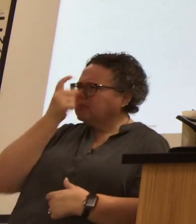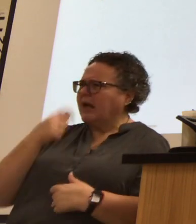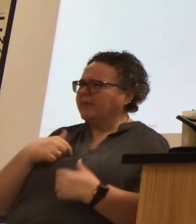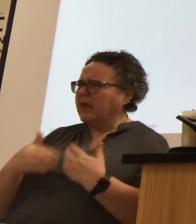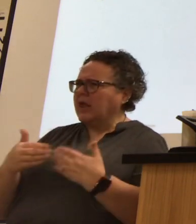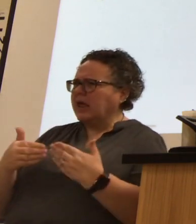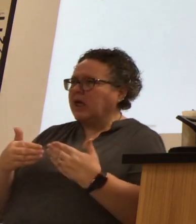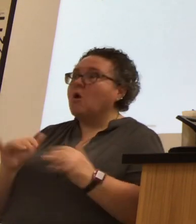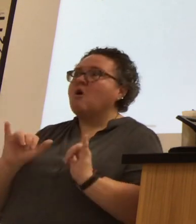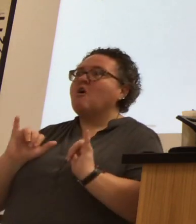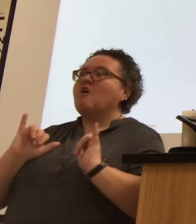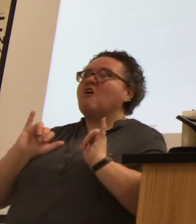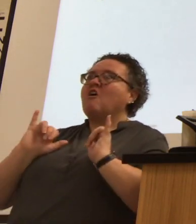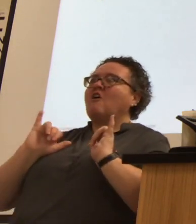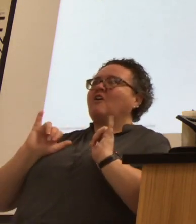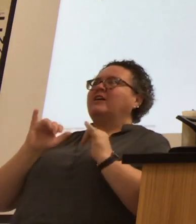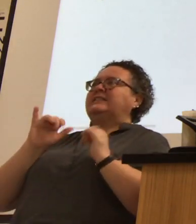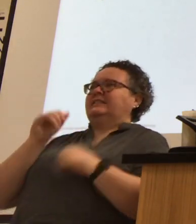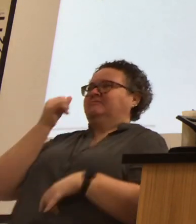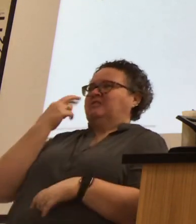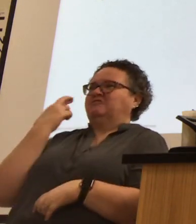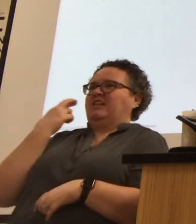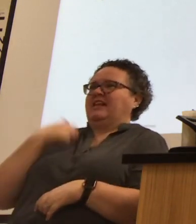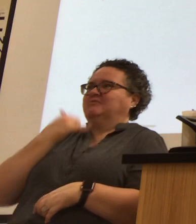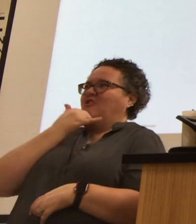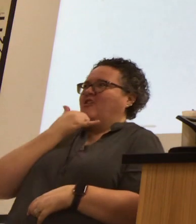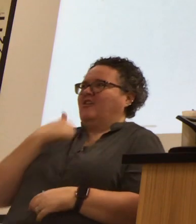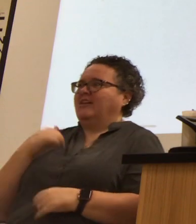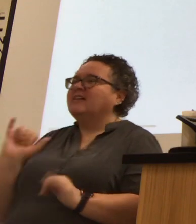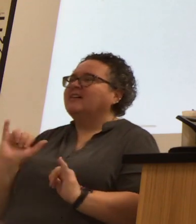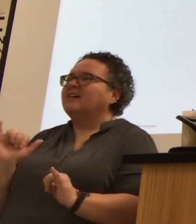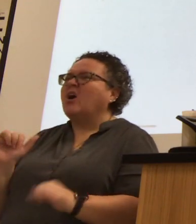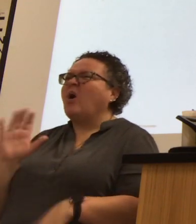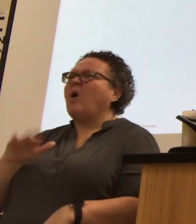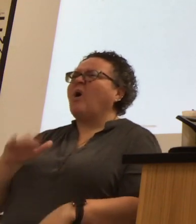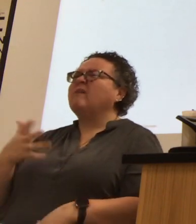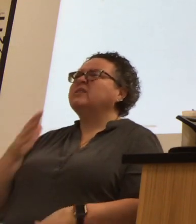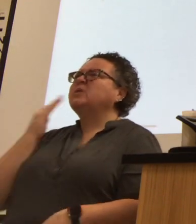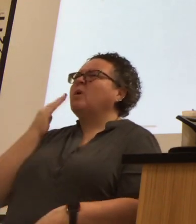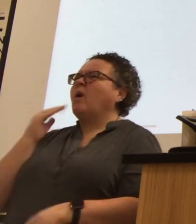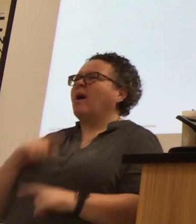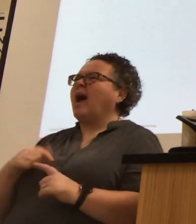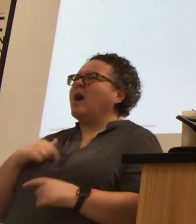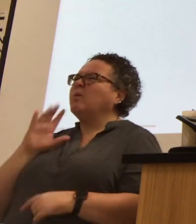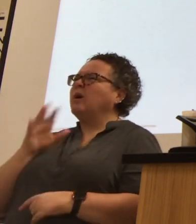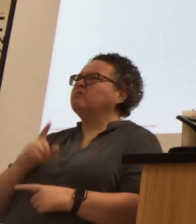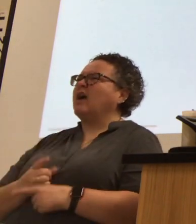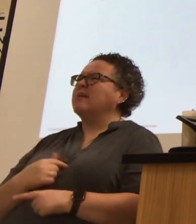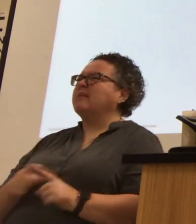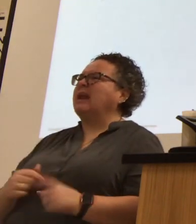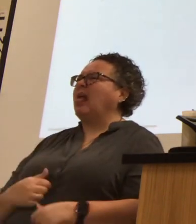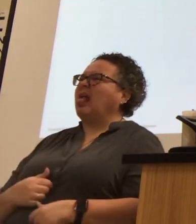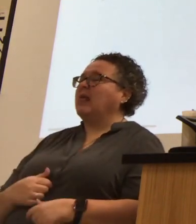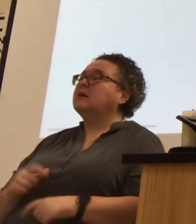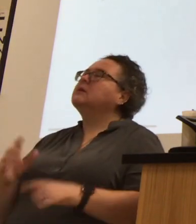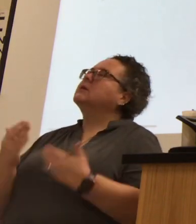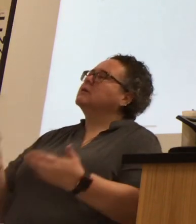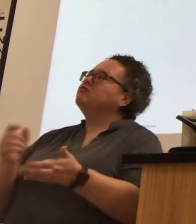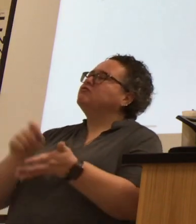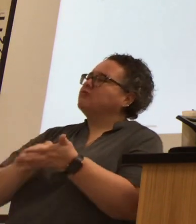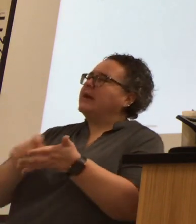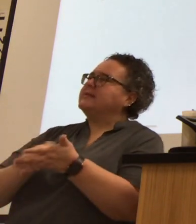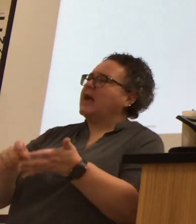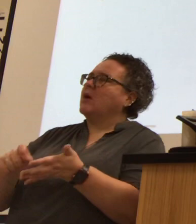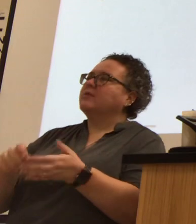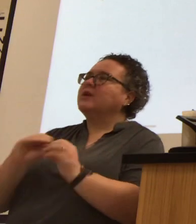I tell you, you think the answer, and I tell you the right answer. Oh, yeah, I knew that. Yeah, I would have got that. That's why I want you to write it down,